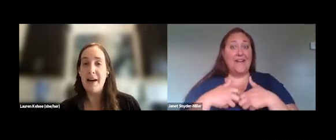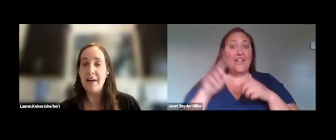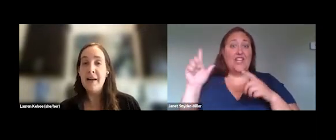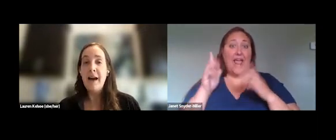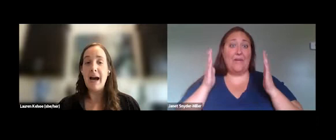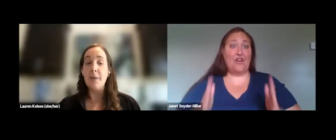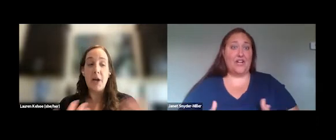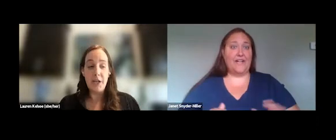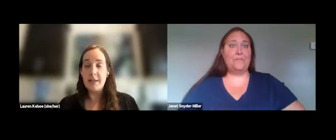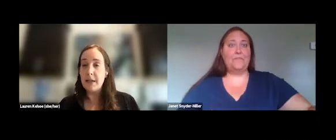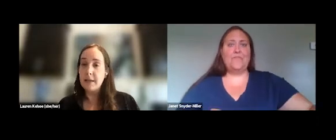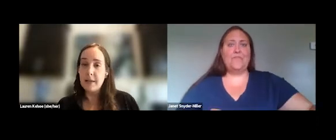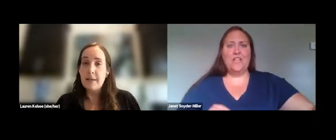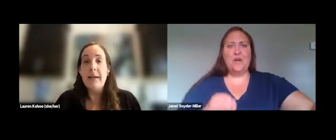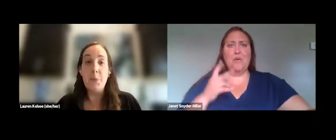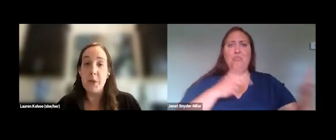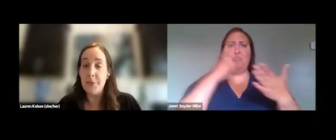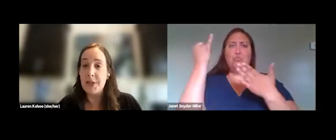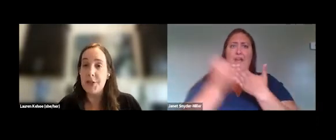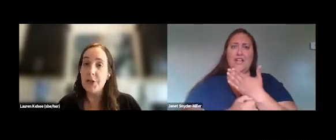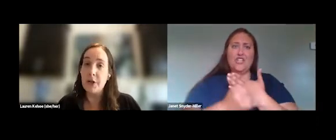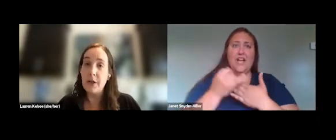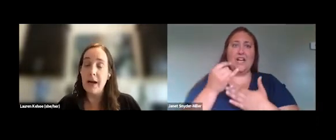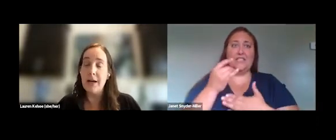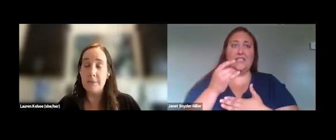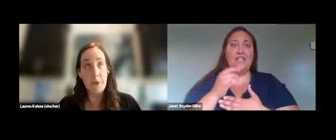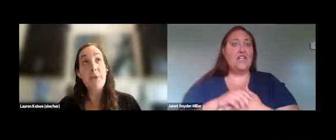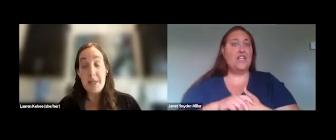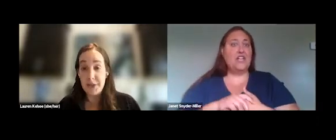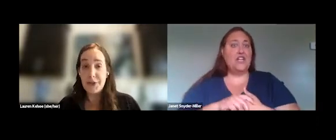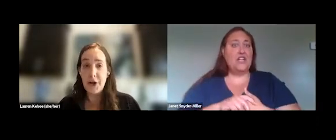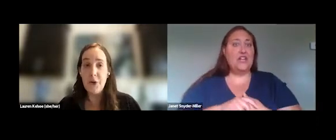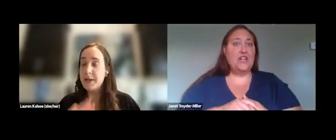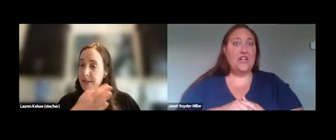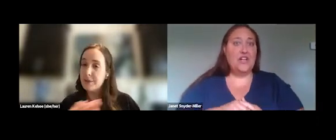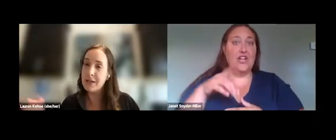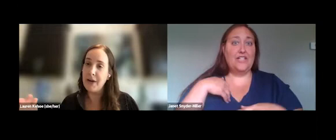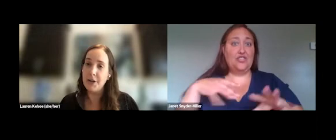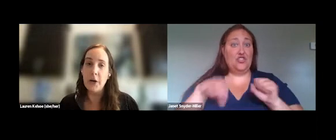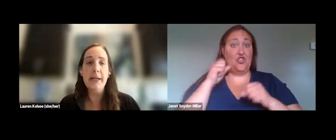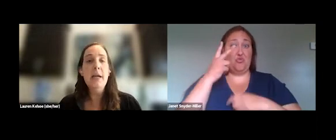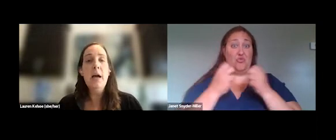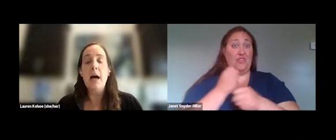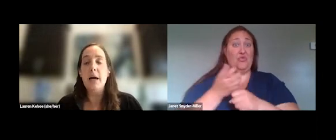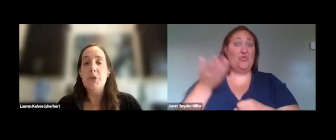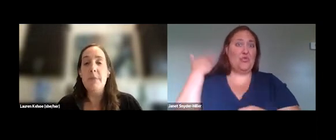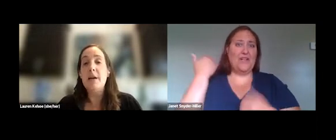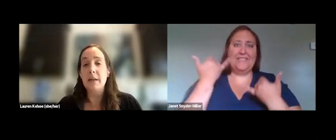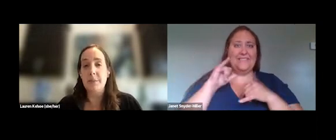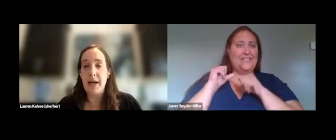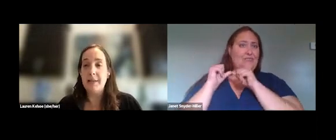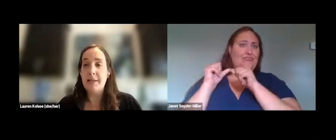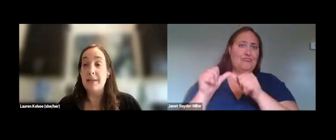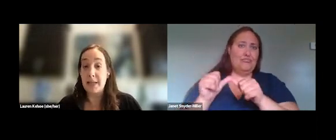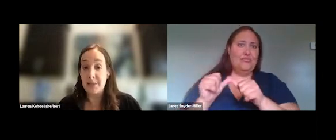present on a project that the NYU Libraries undertook about 3 years ago, and it's still kind of ongoing, to make